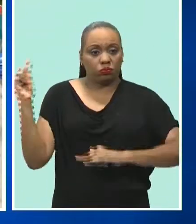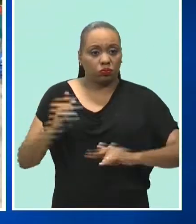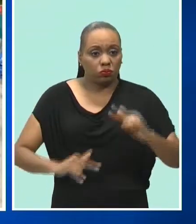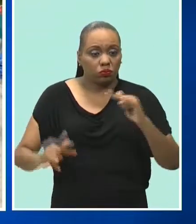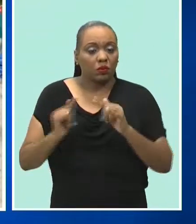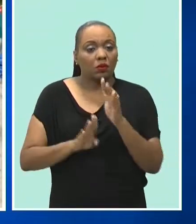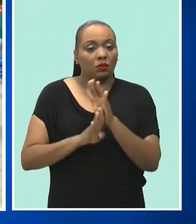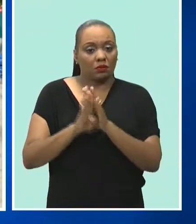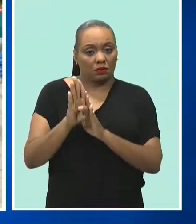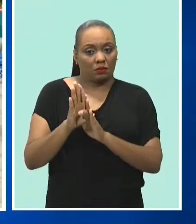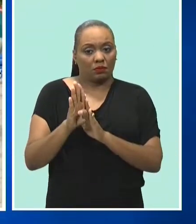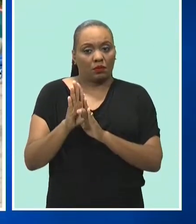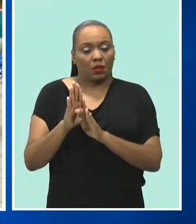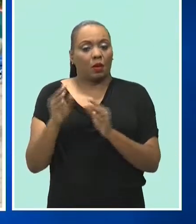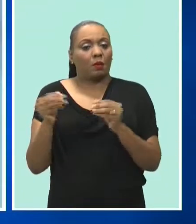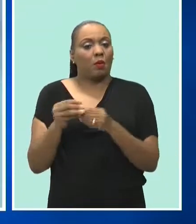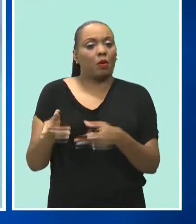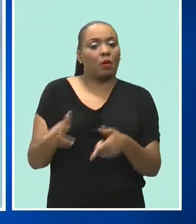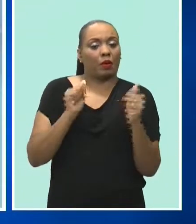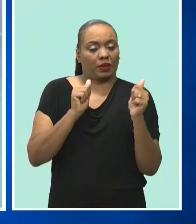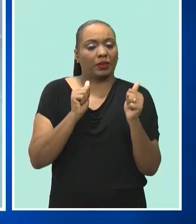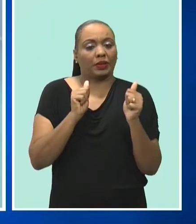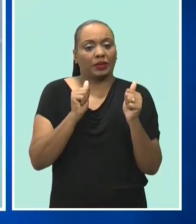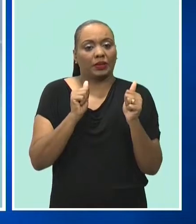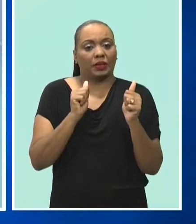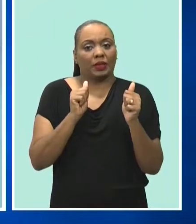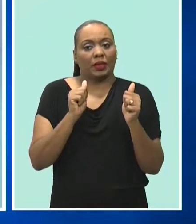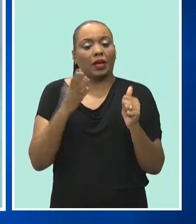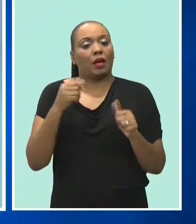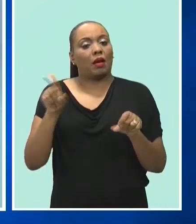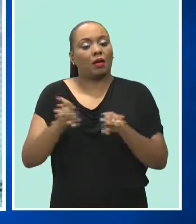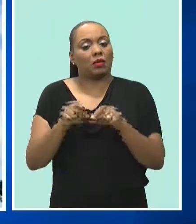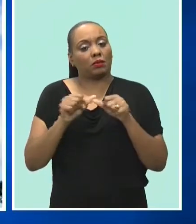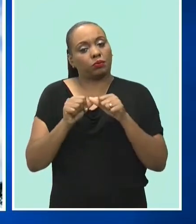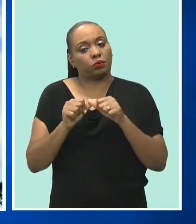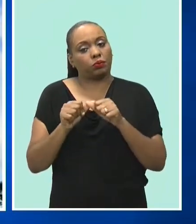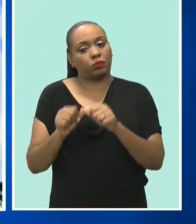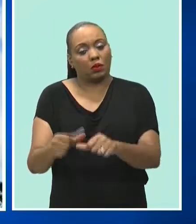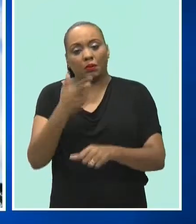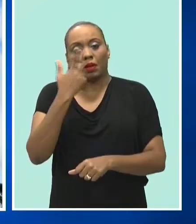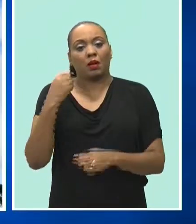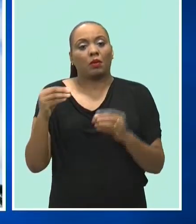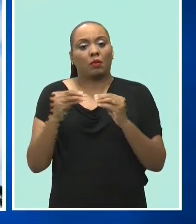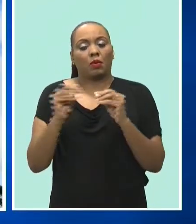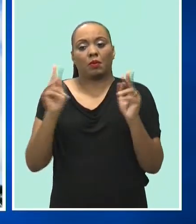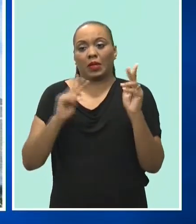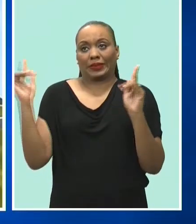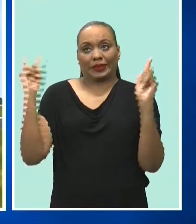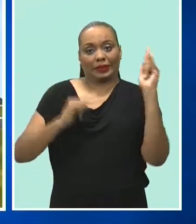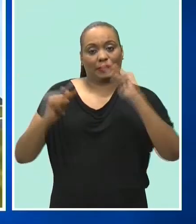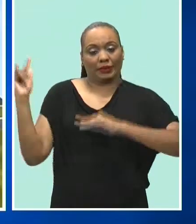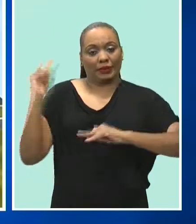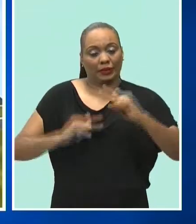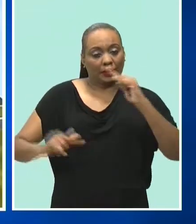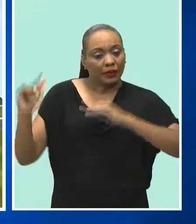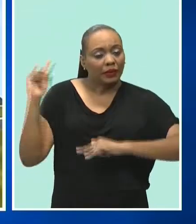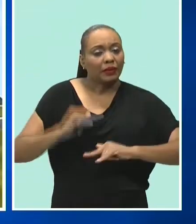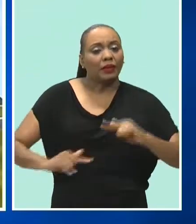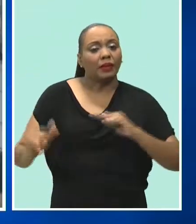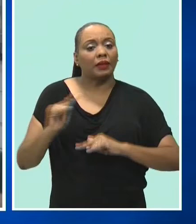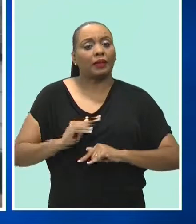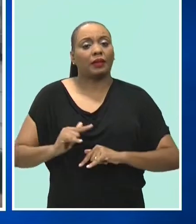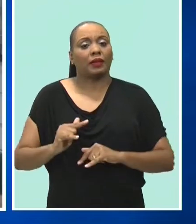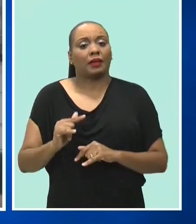faster pace than the previous year, as sustained marketing efforts, supported by the increased airlift, resulted in further penetration of the